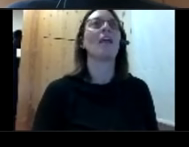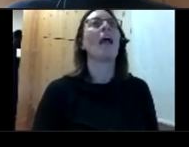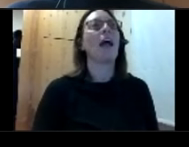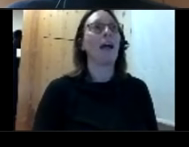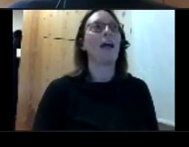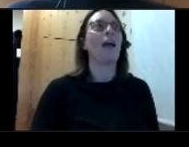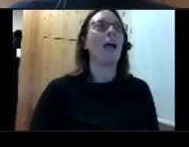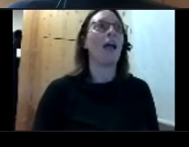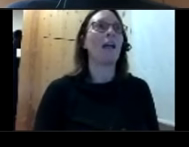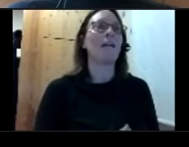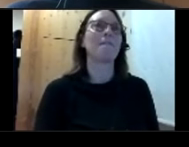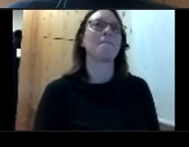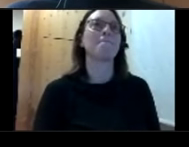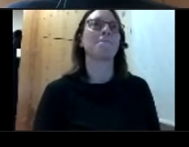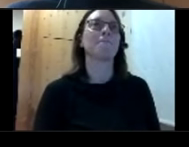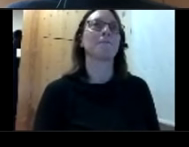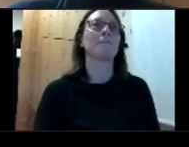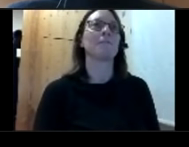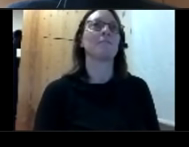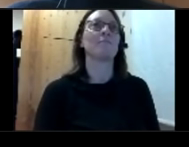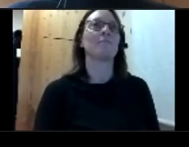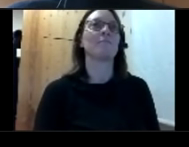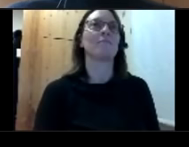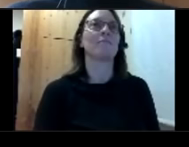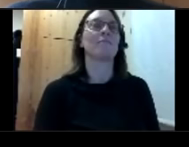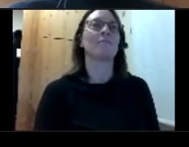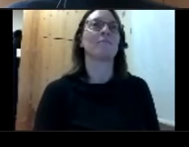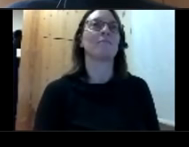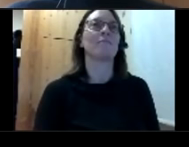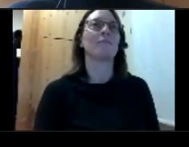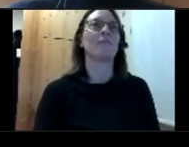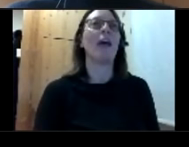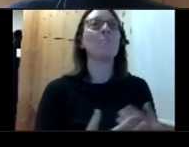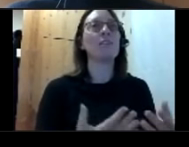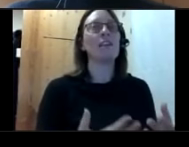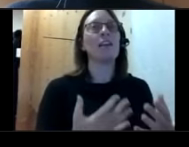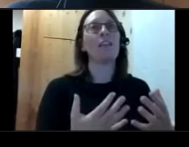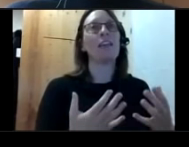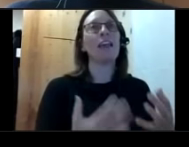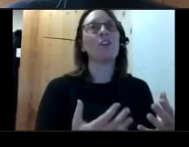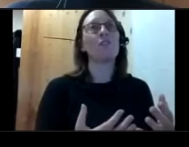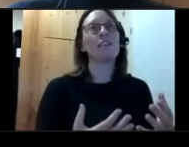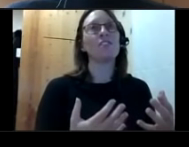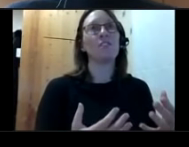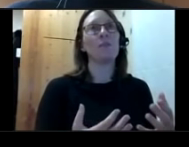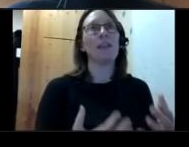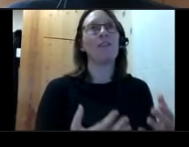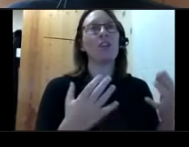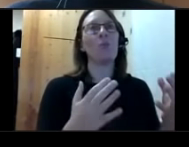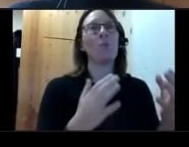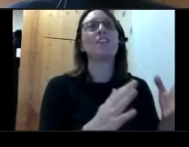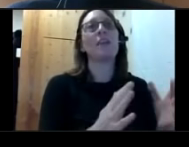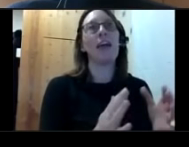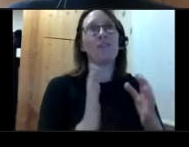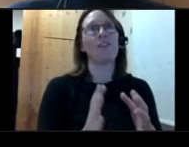feel at the moment. And obviously lots of questions apply there, but I think that's about prioritizing, isn't it? Absolutely. And again, the conversations we've been having,